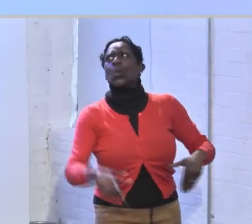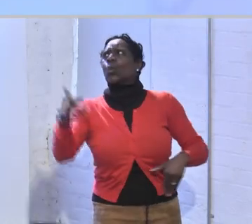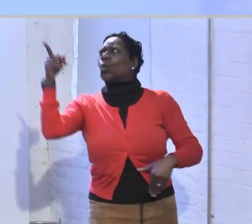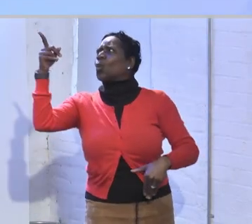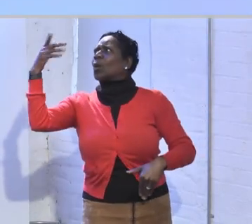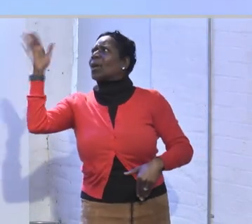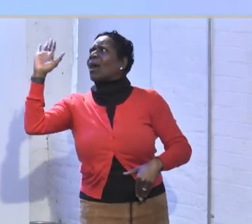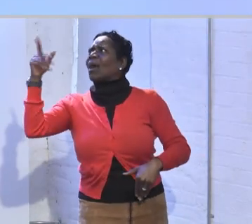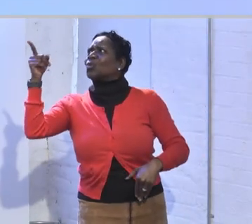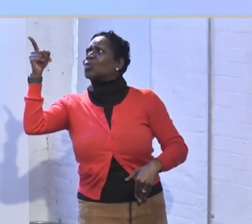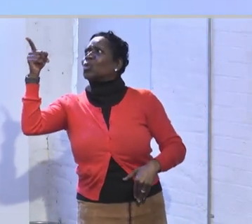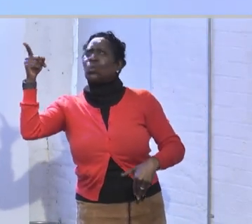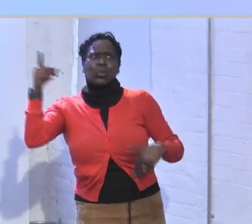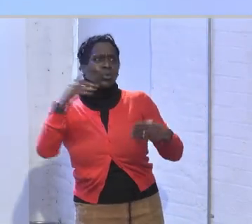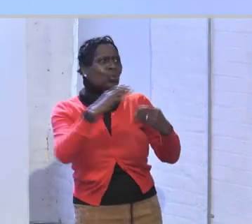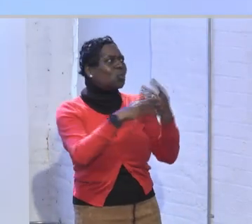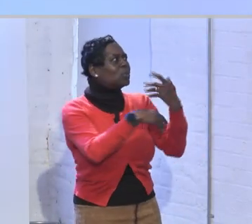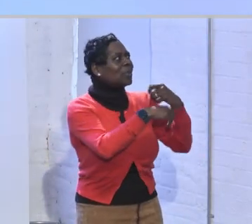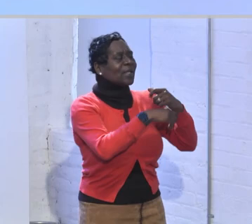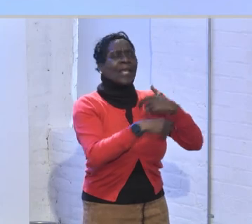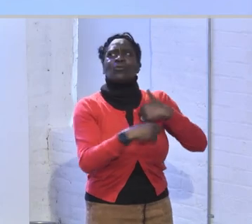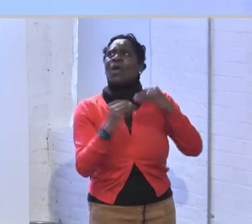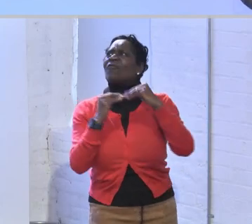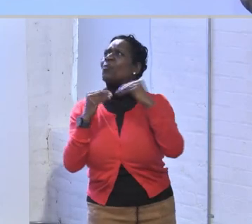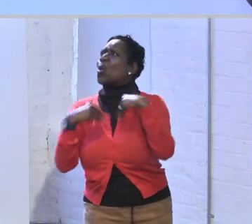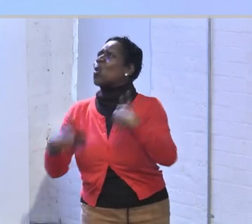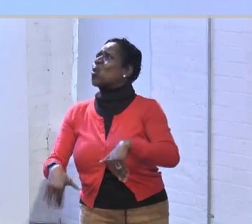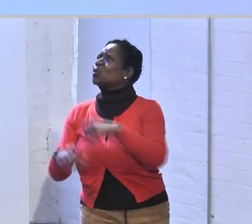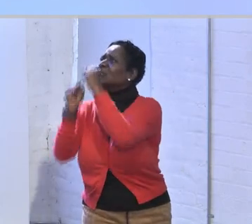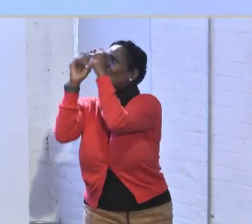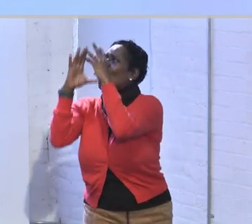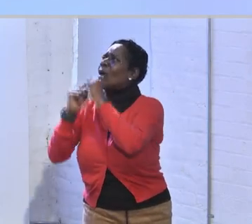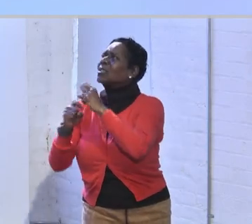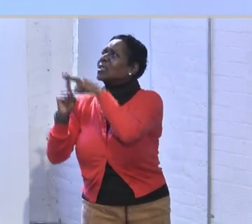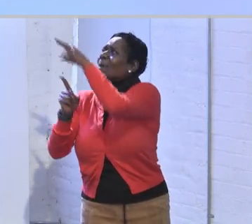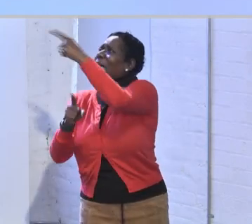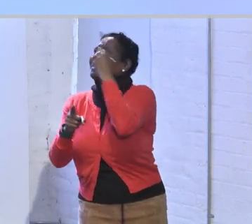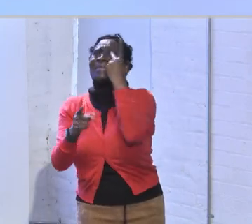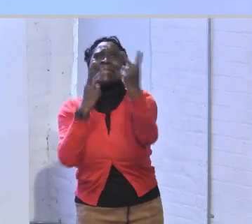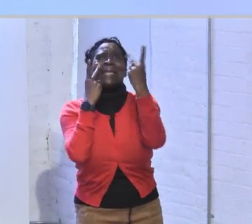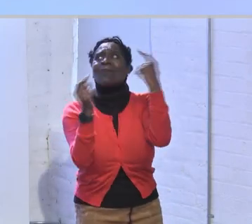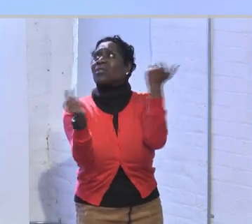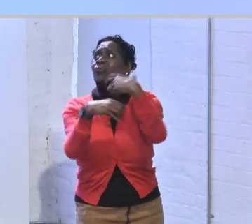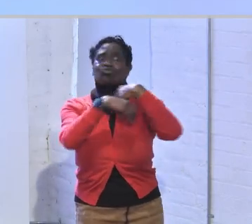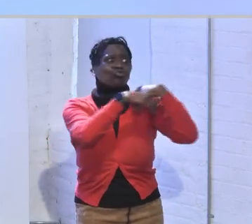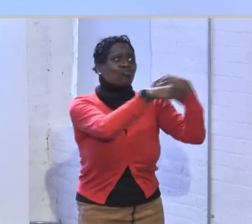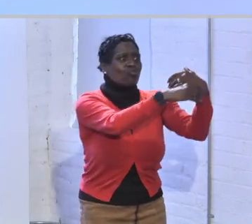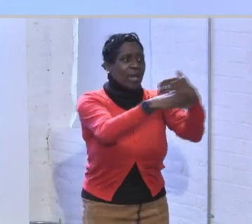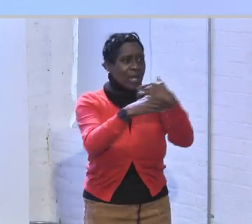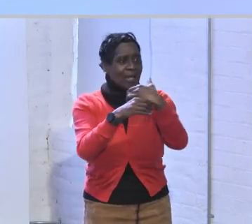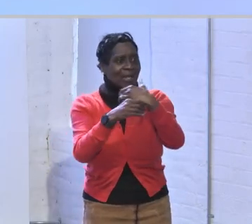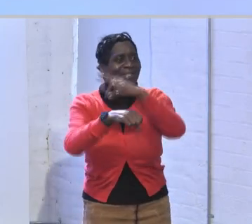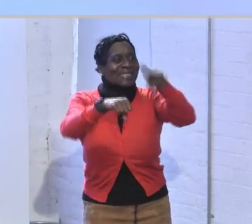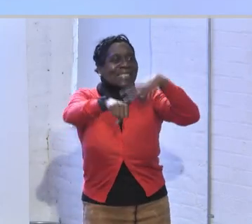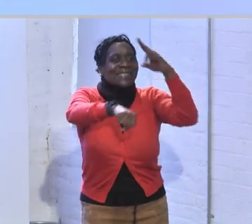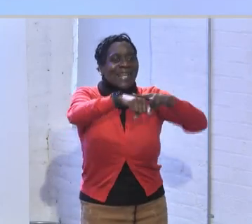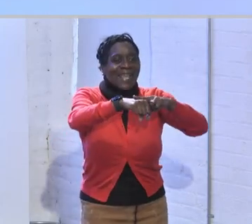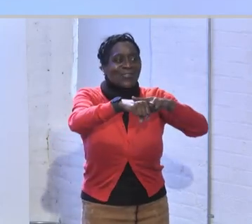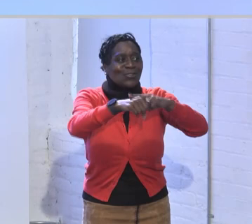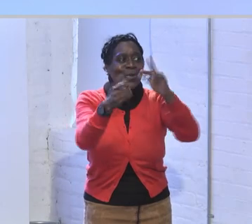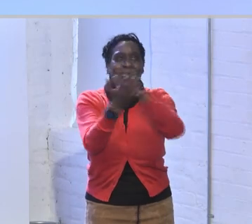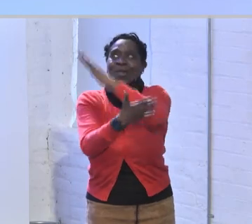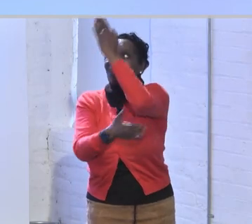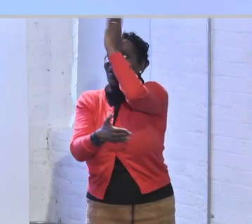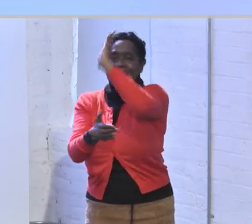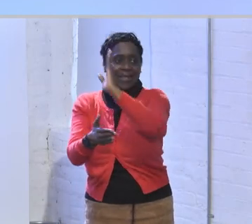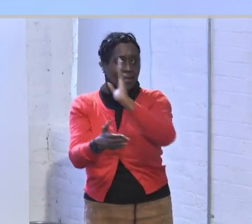God. And you grow in your love for him and your worship for him because nature glorifies him. I think for all